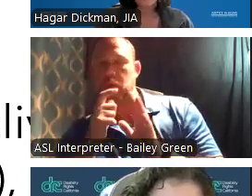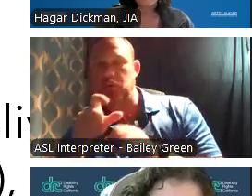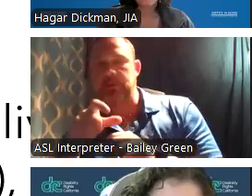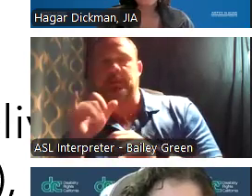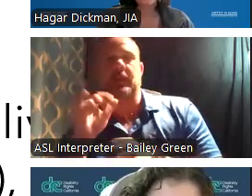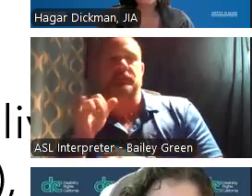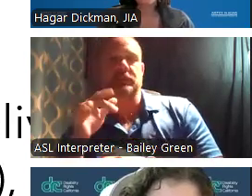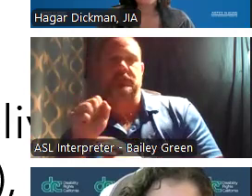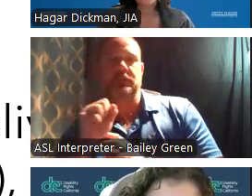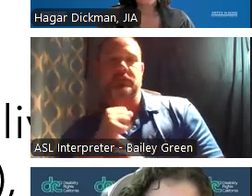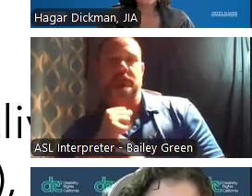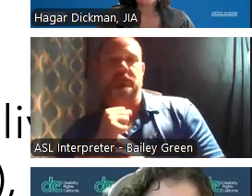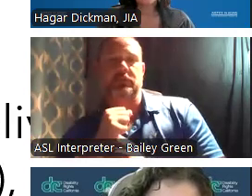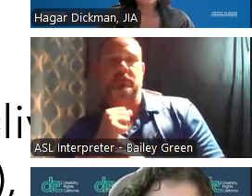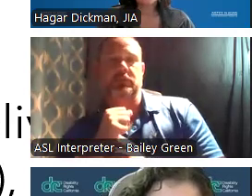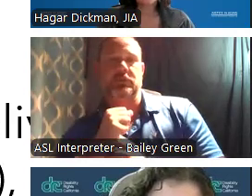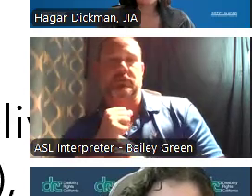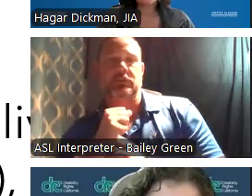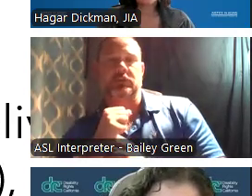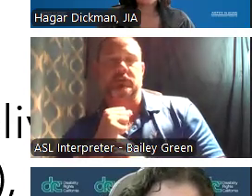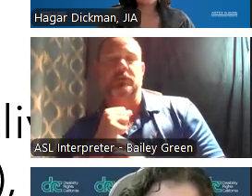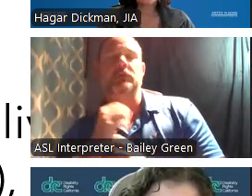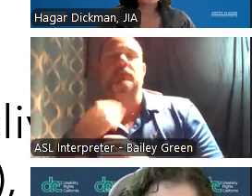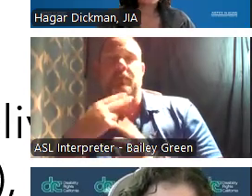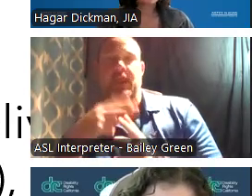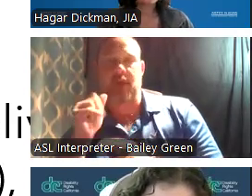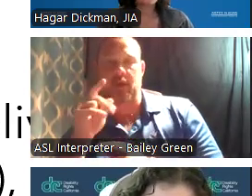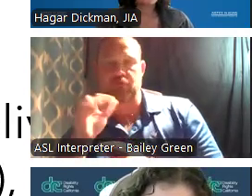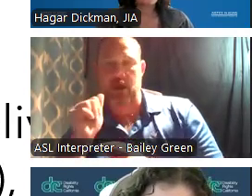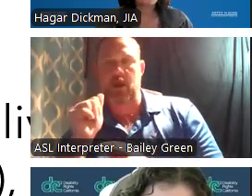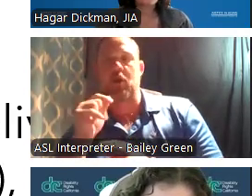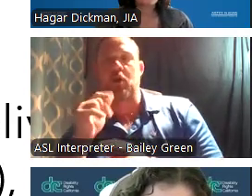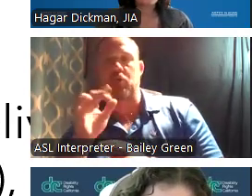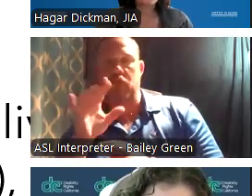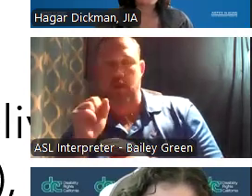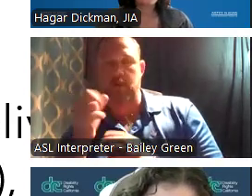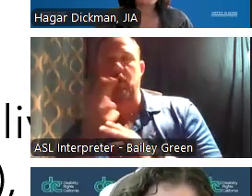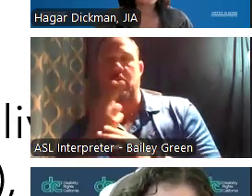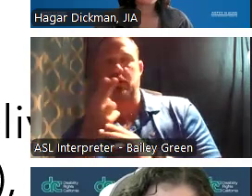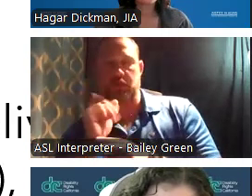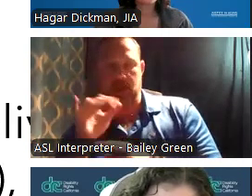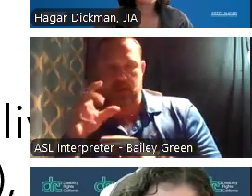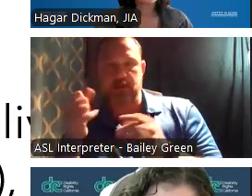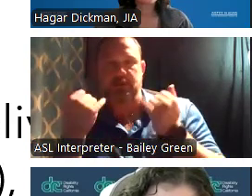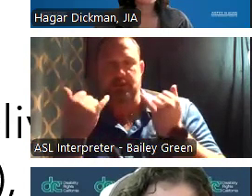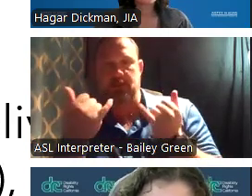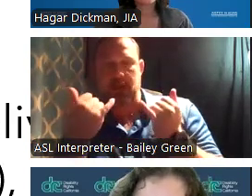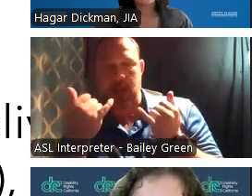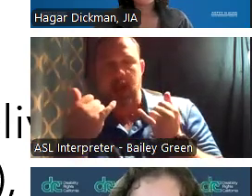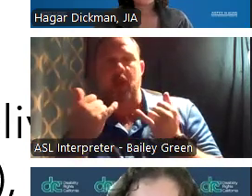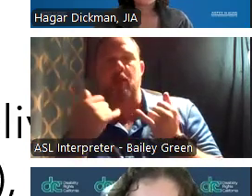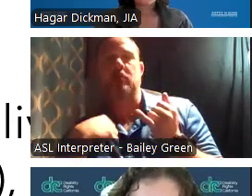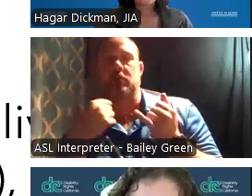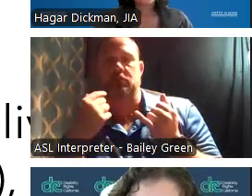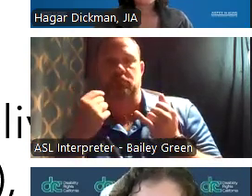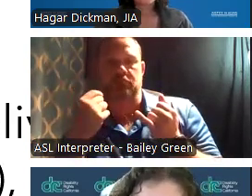IHSS. Okay, thanks. So yes, my name is Andrea Robert, and I utilize IHS right now, but I am Medi-Medi,